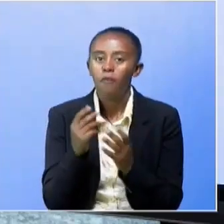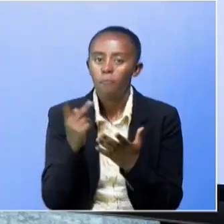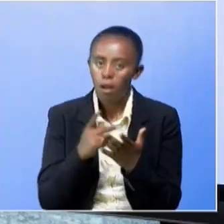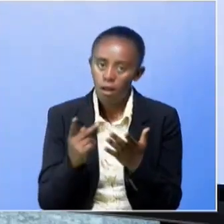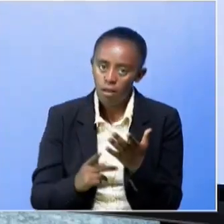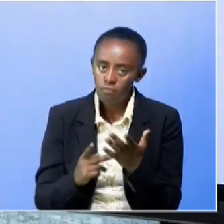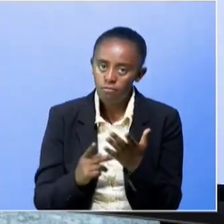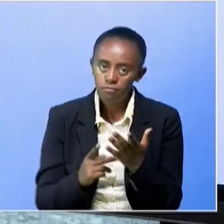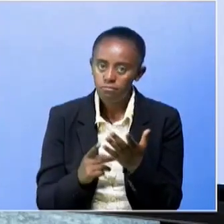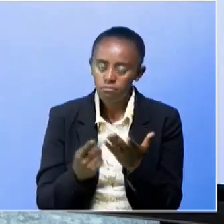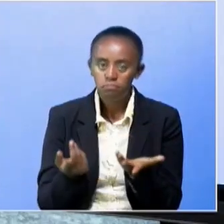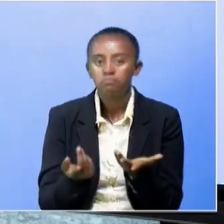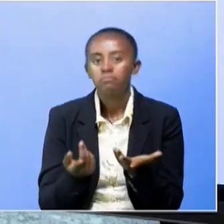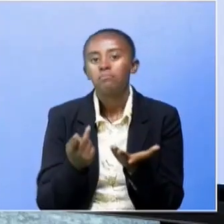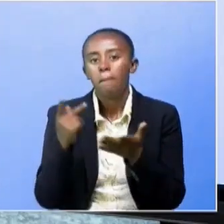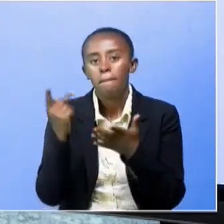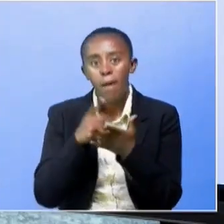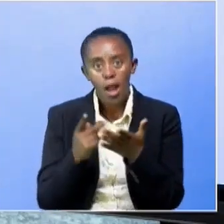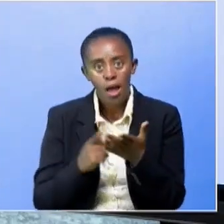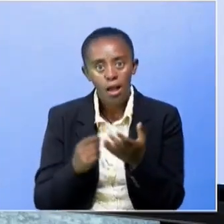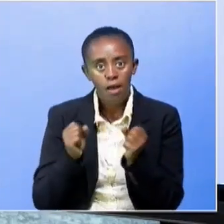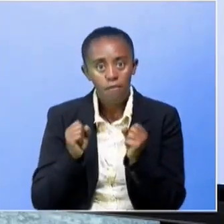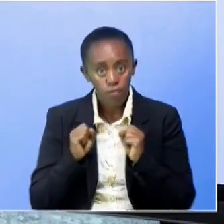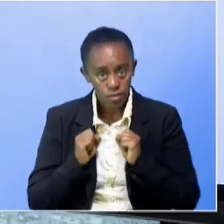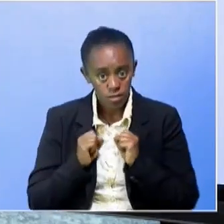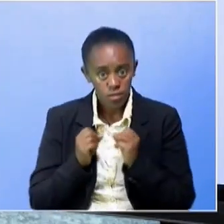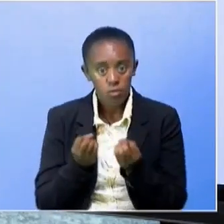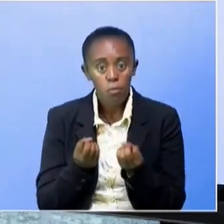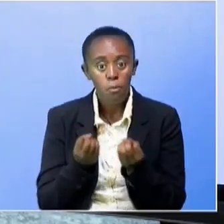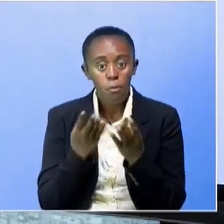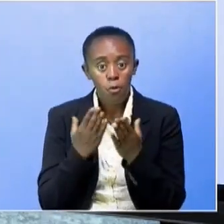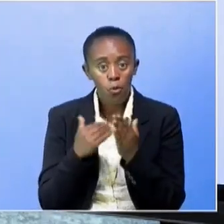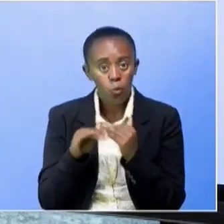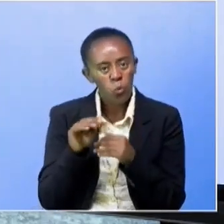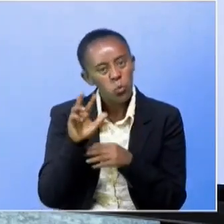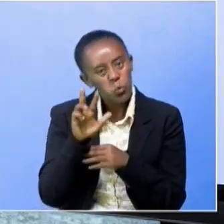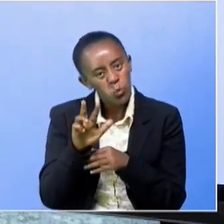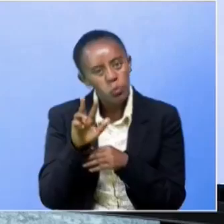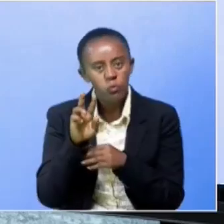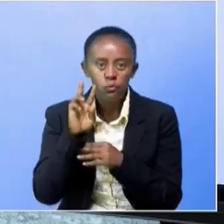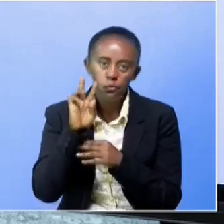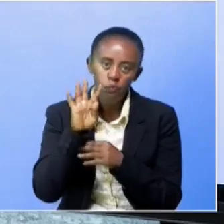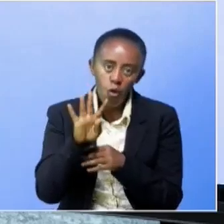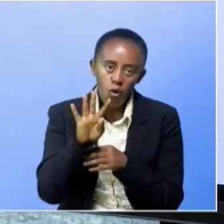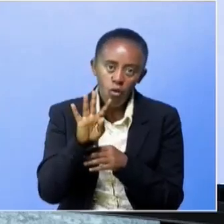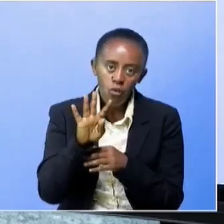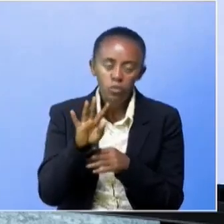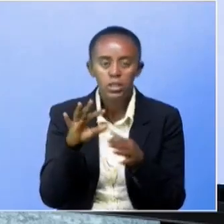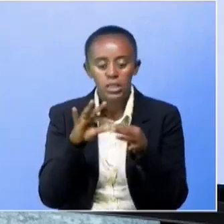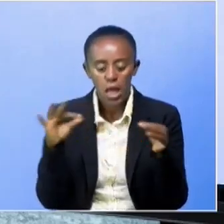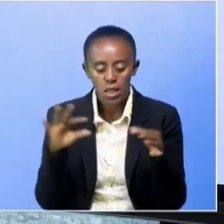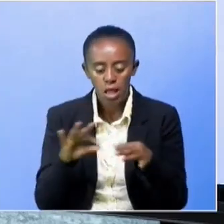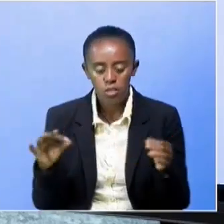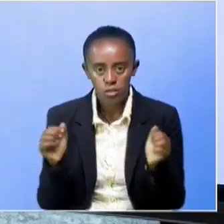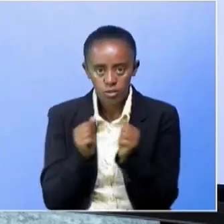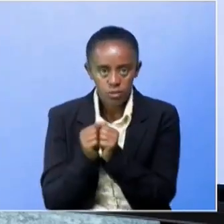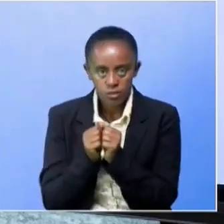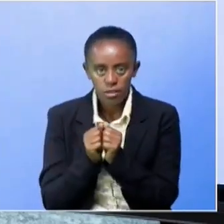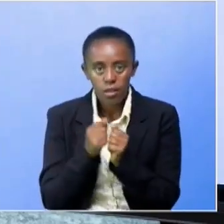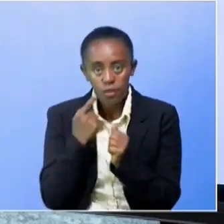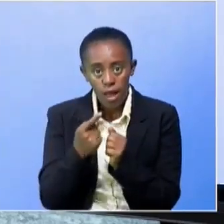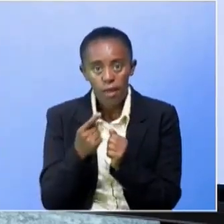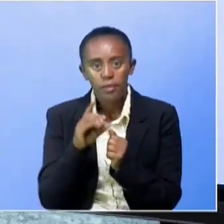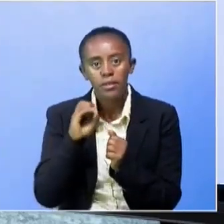a paragraph has more than 3 or 4 sentences that deals